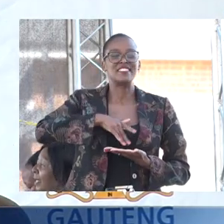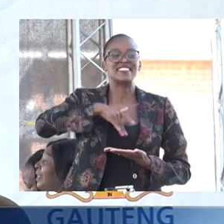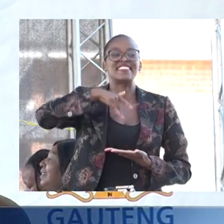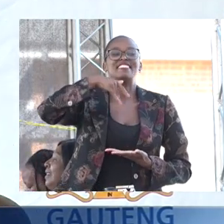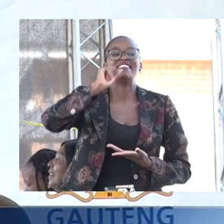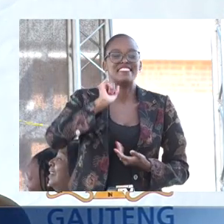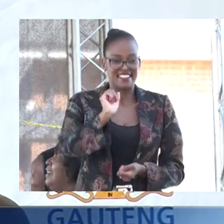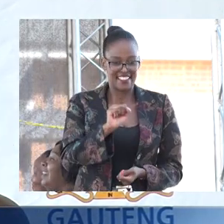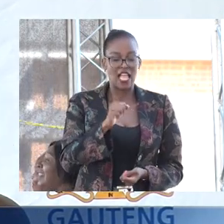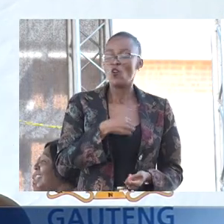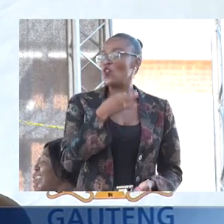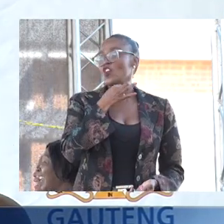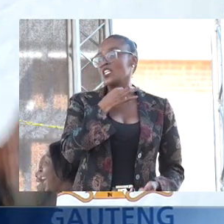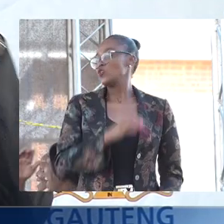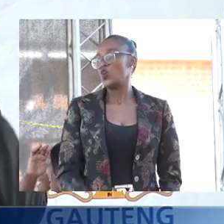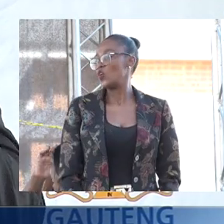spirituality. That's home.